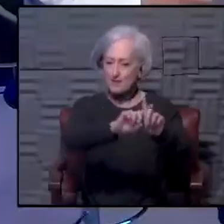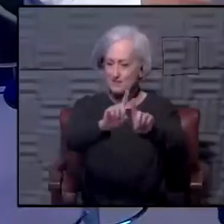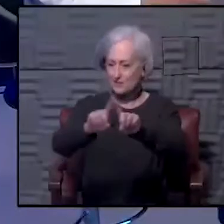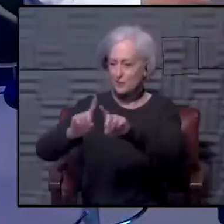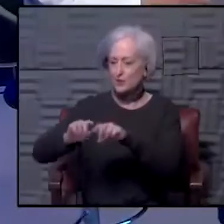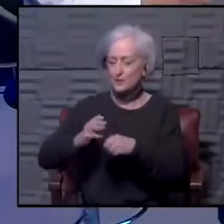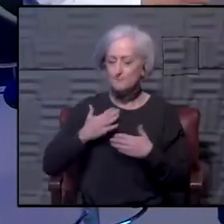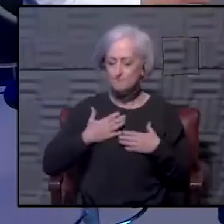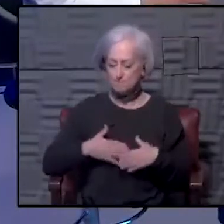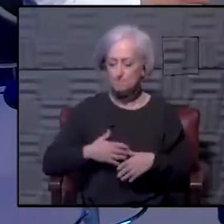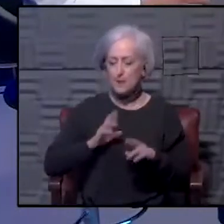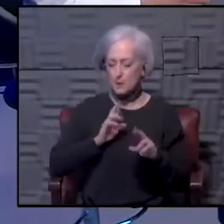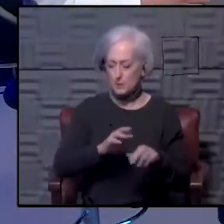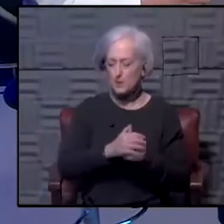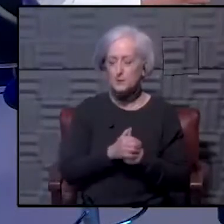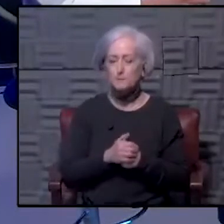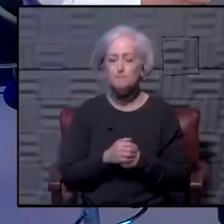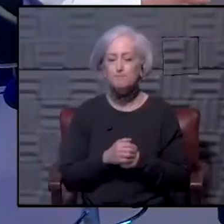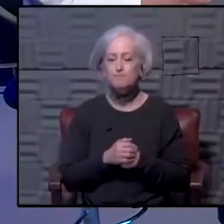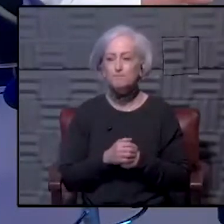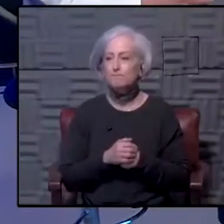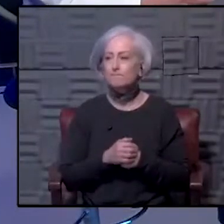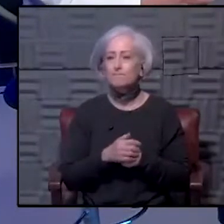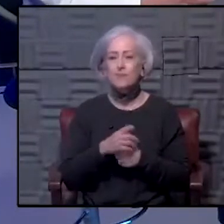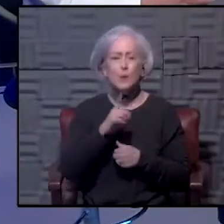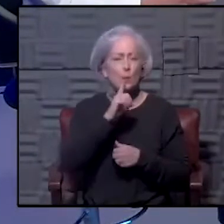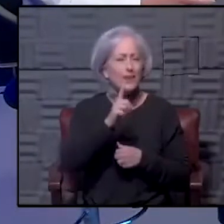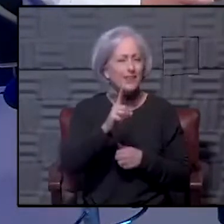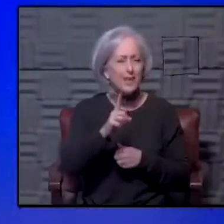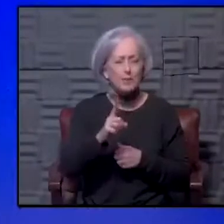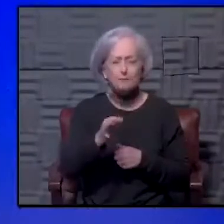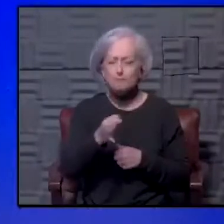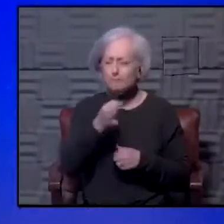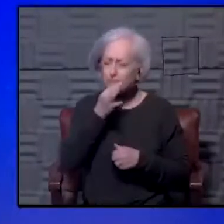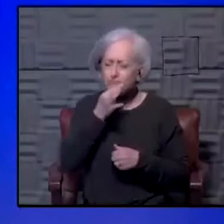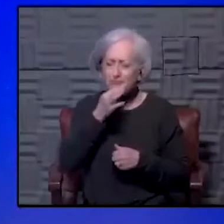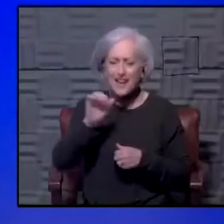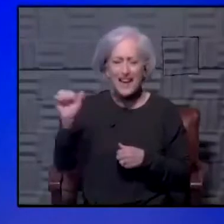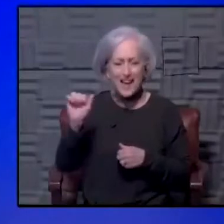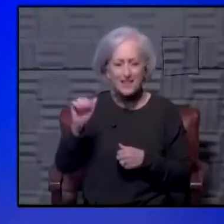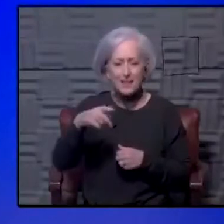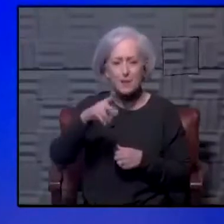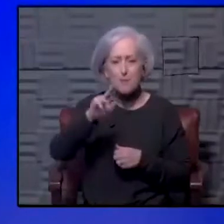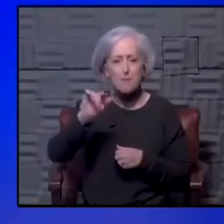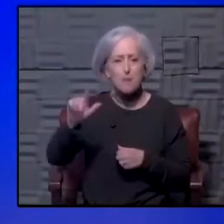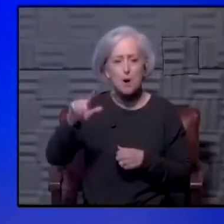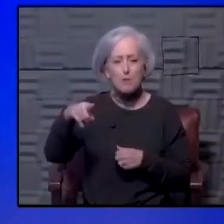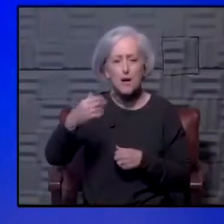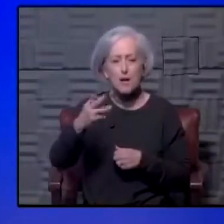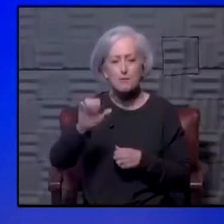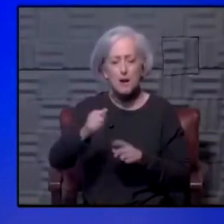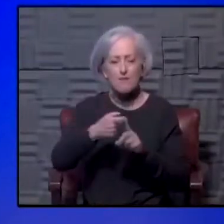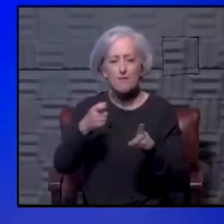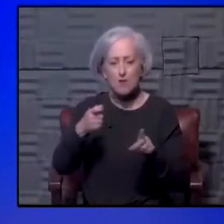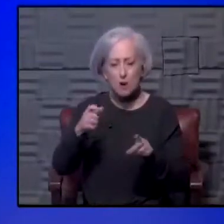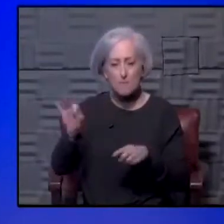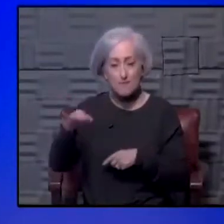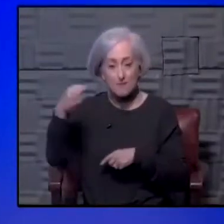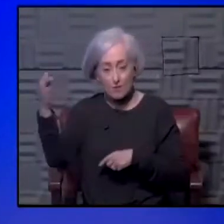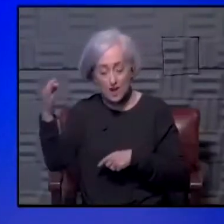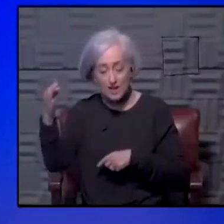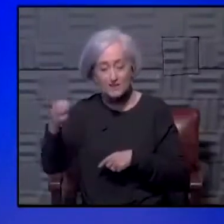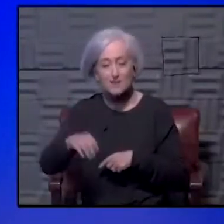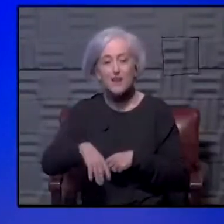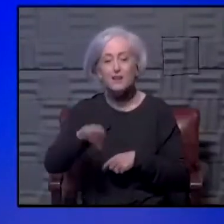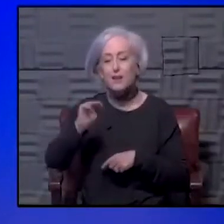that even, world-class athletes, Paul Pogba out of France and Manchester United, the soccer player, he